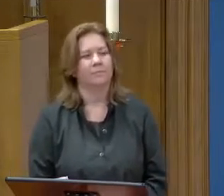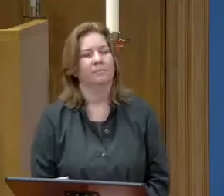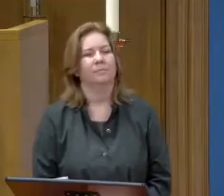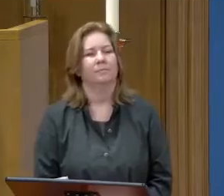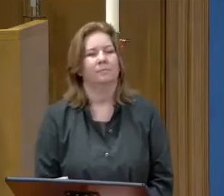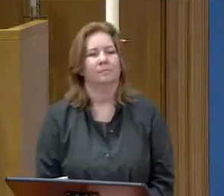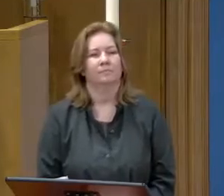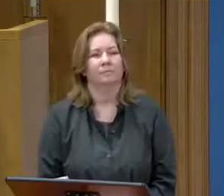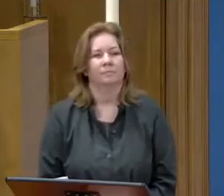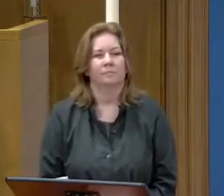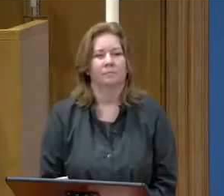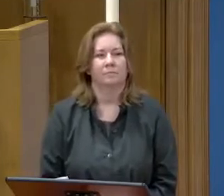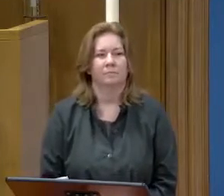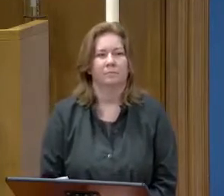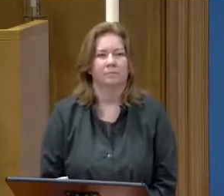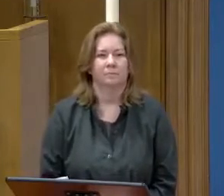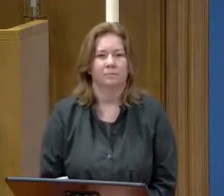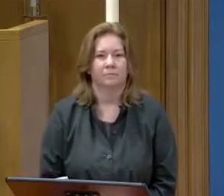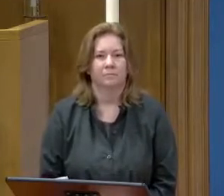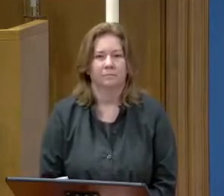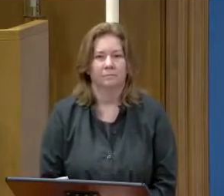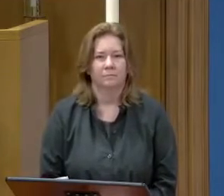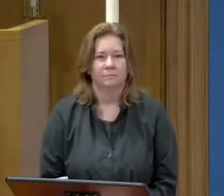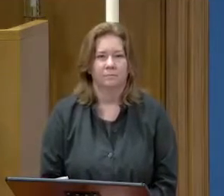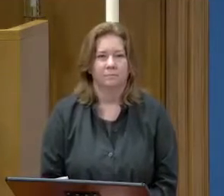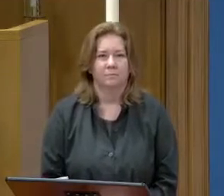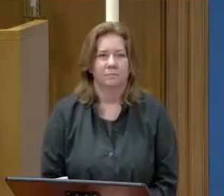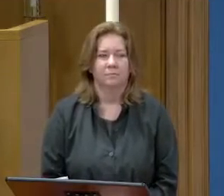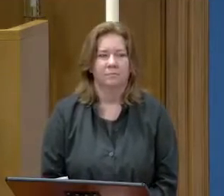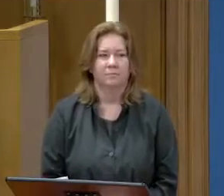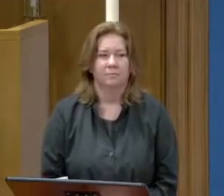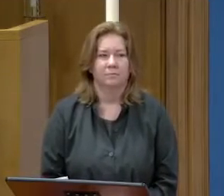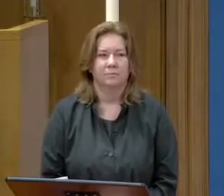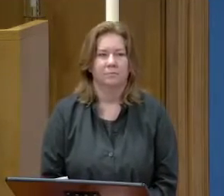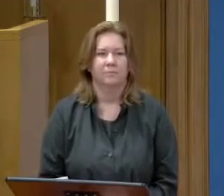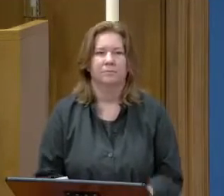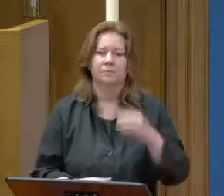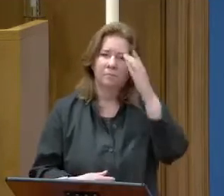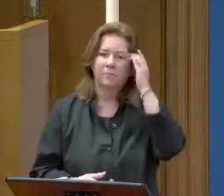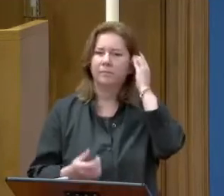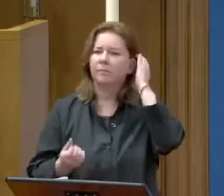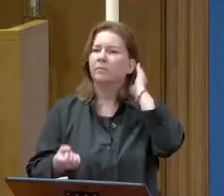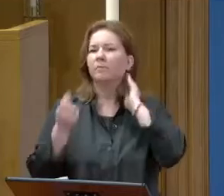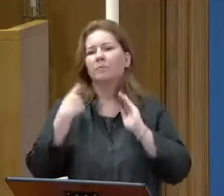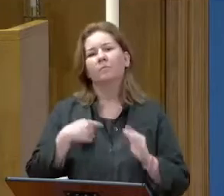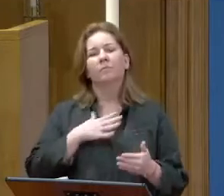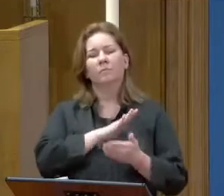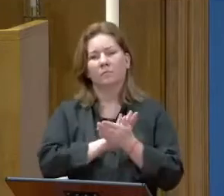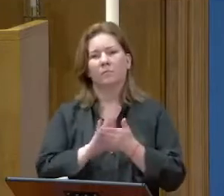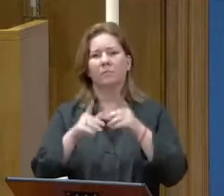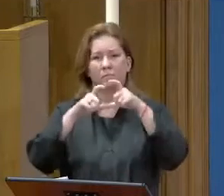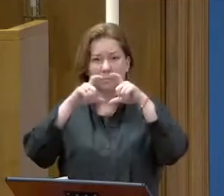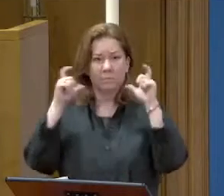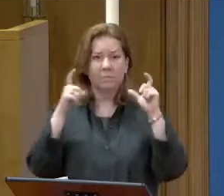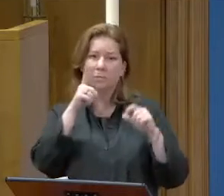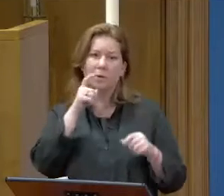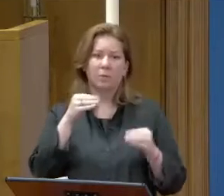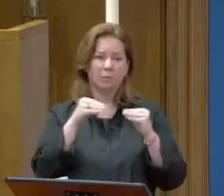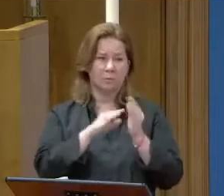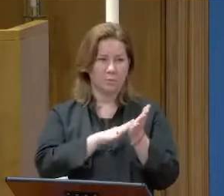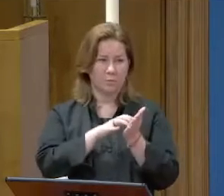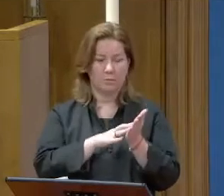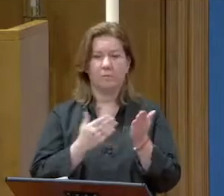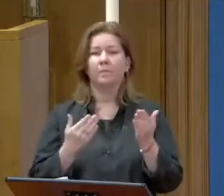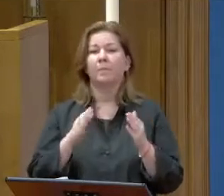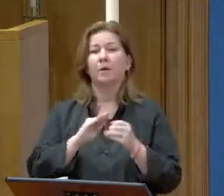but who extend the courtesy of wearing masks on behalf of those among us who may be more vulnerable. And as COVID rates